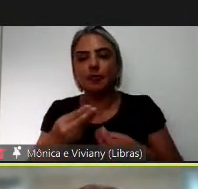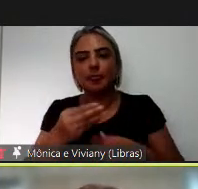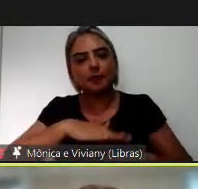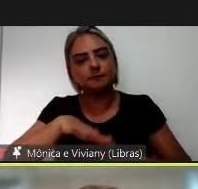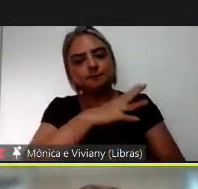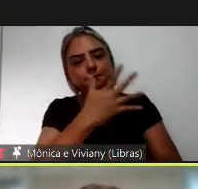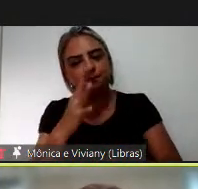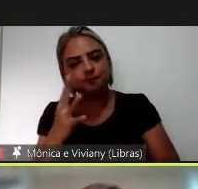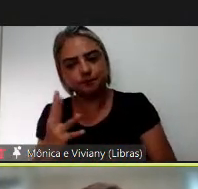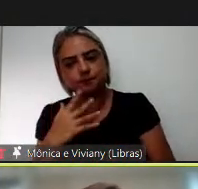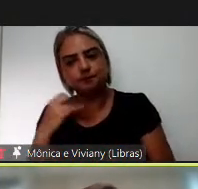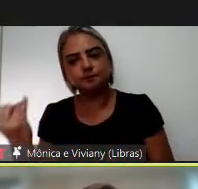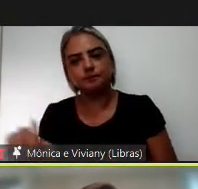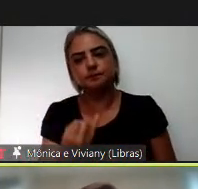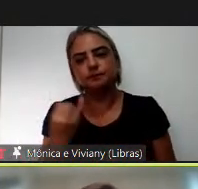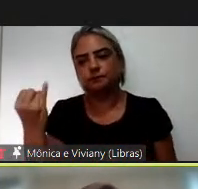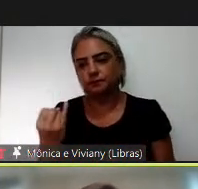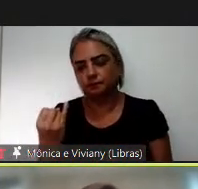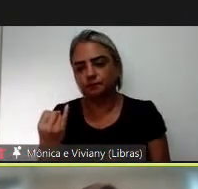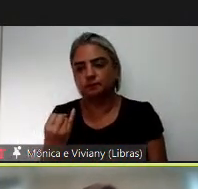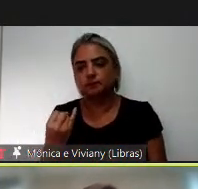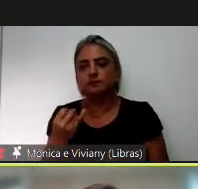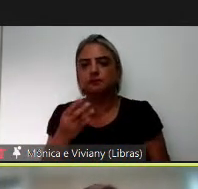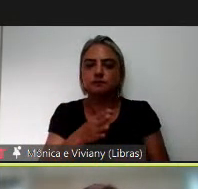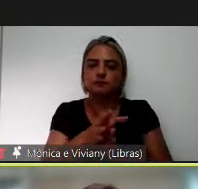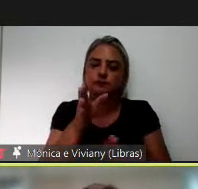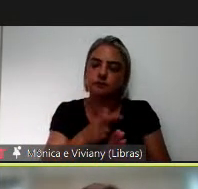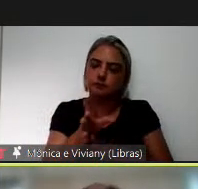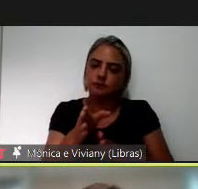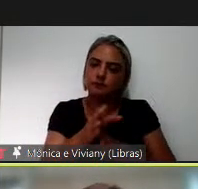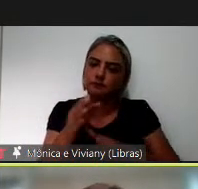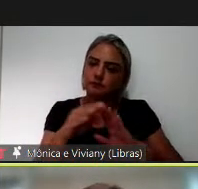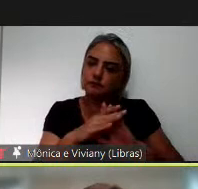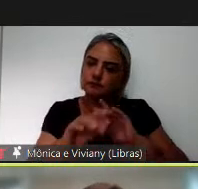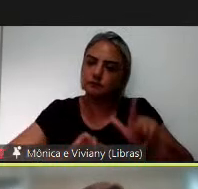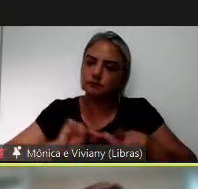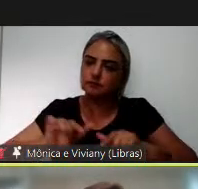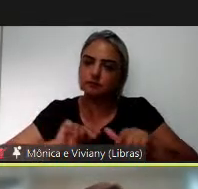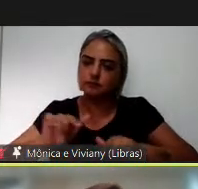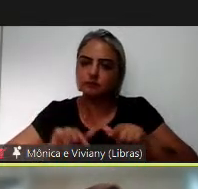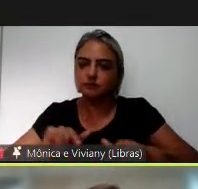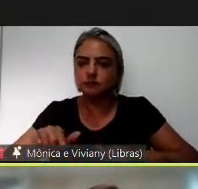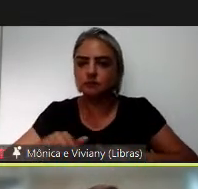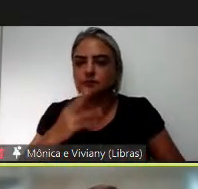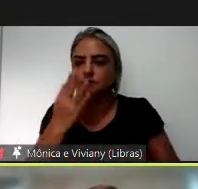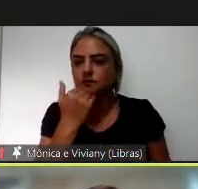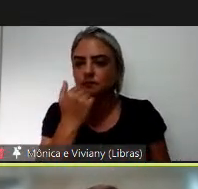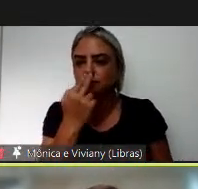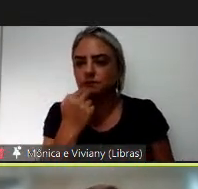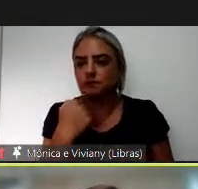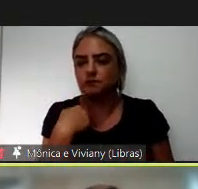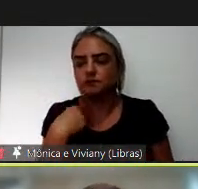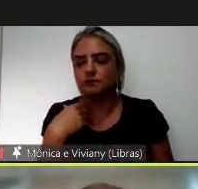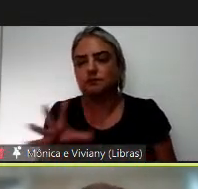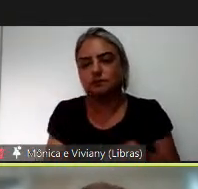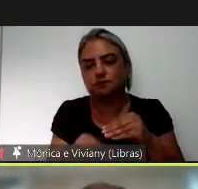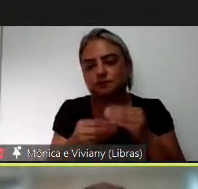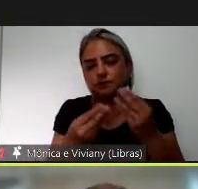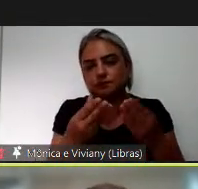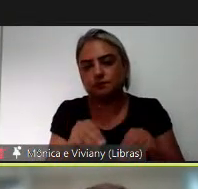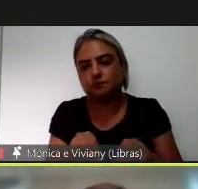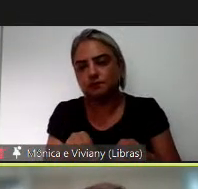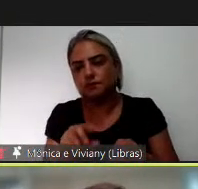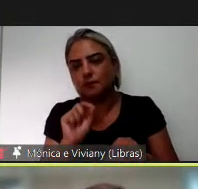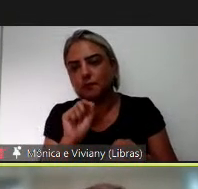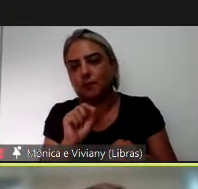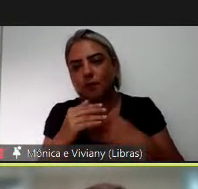consider this environment, which is very important. Reorientate the work of nutrition,